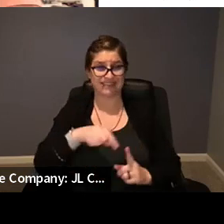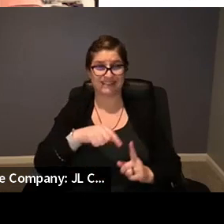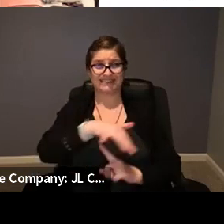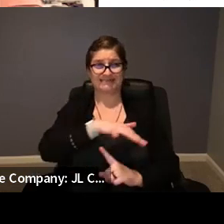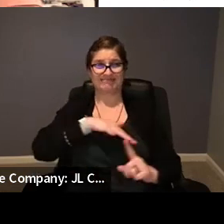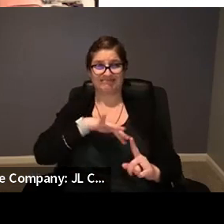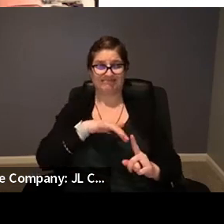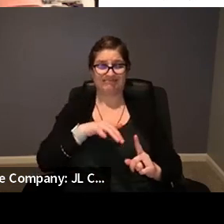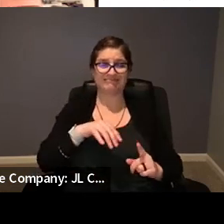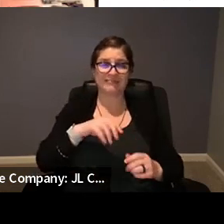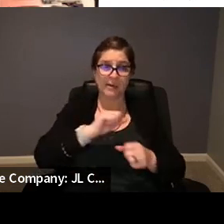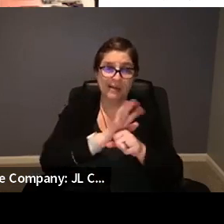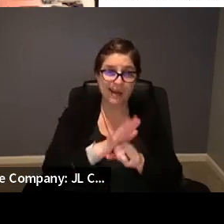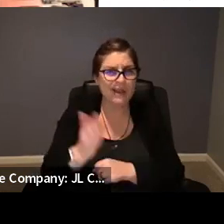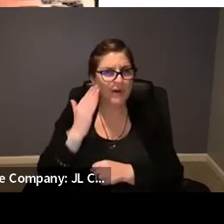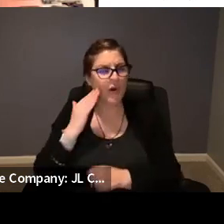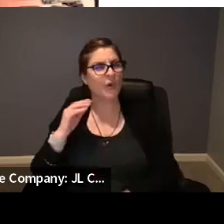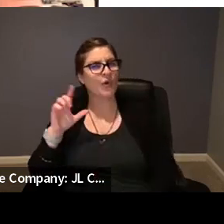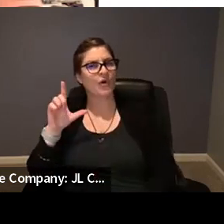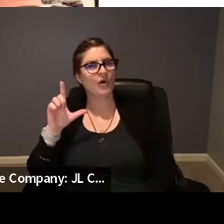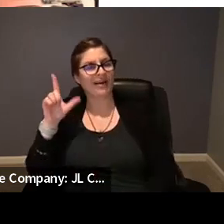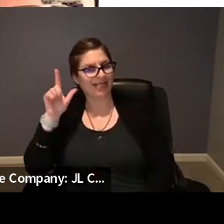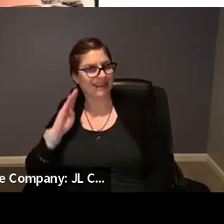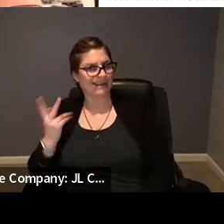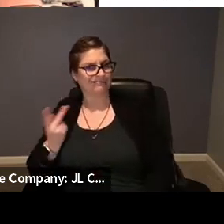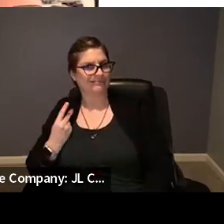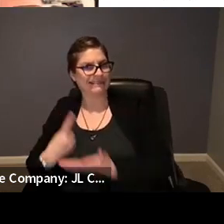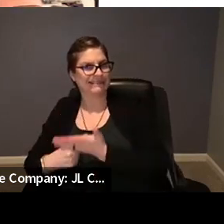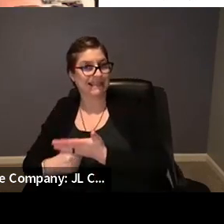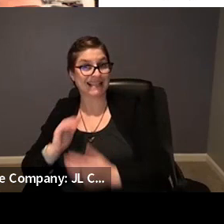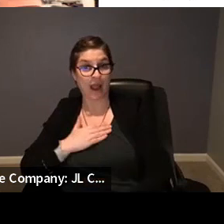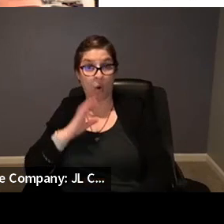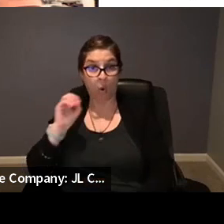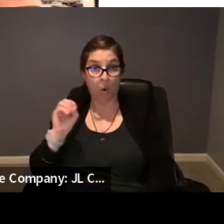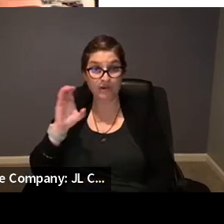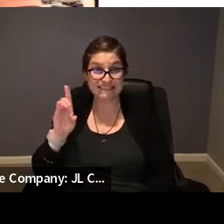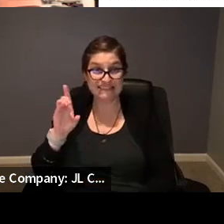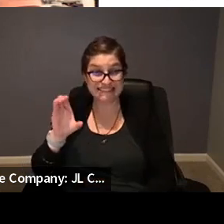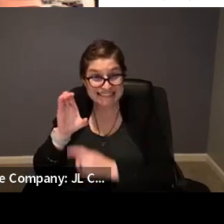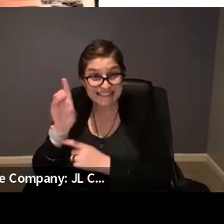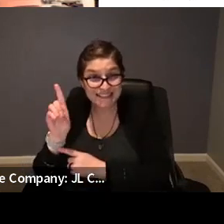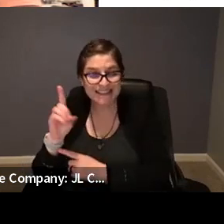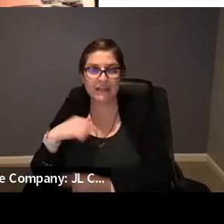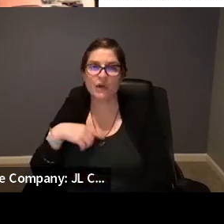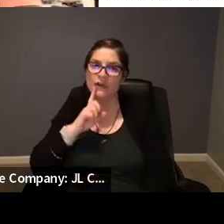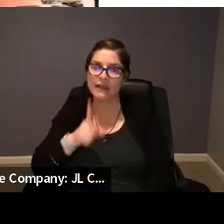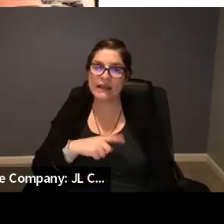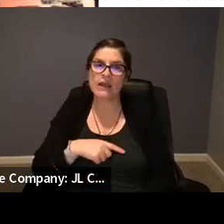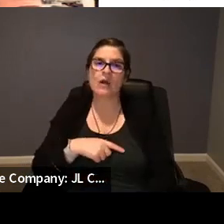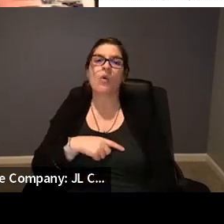this over the pandemic, Lydia, about how our OCDs have manifested in kind of